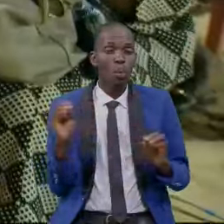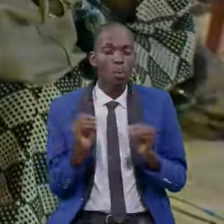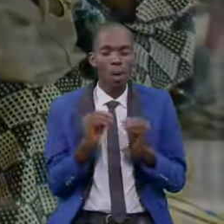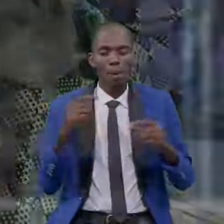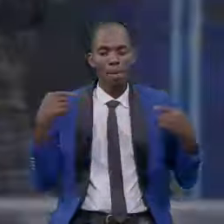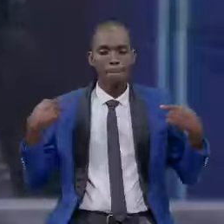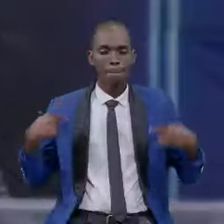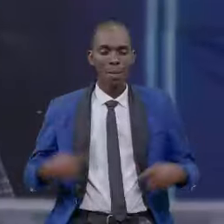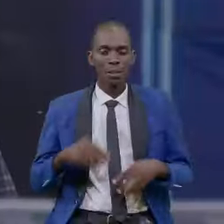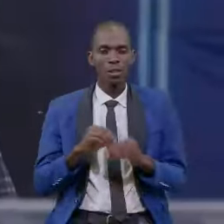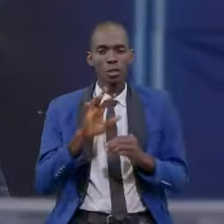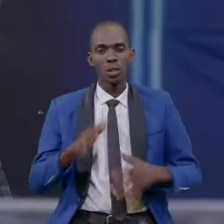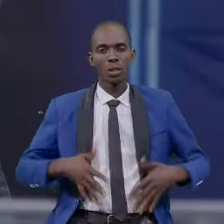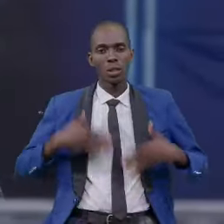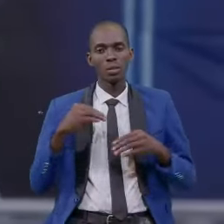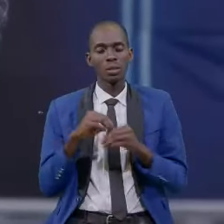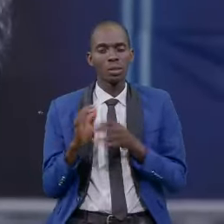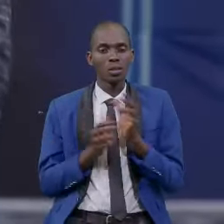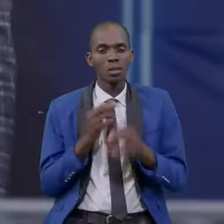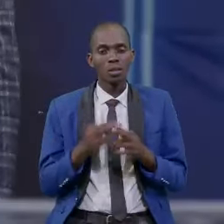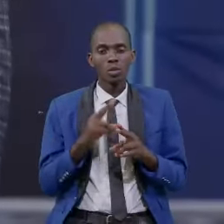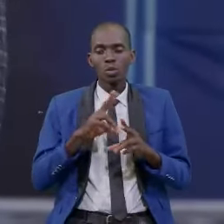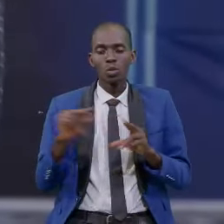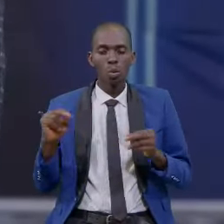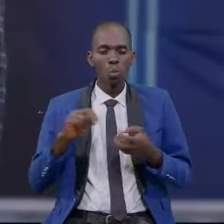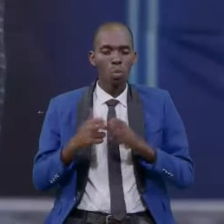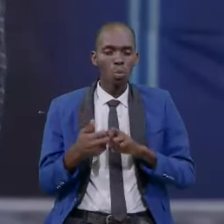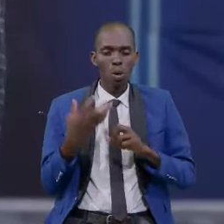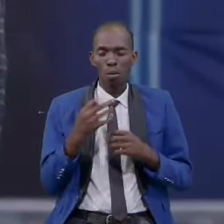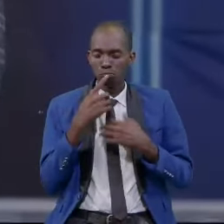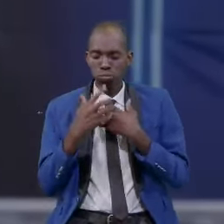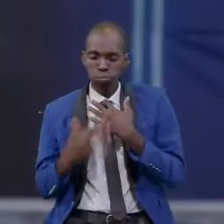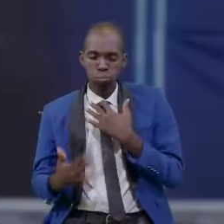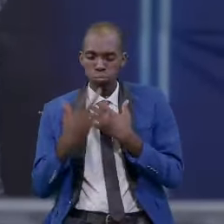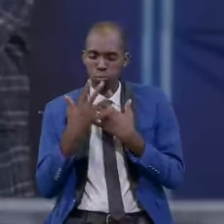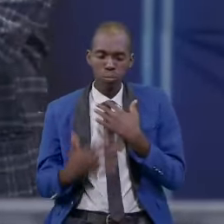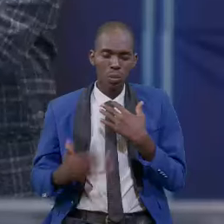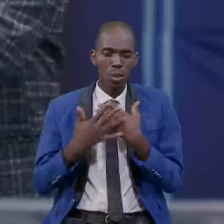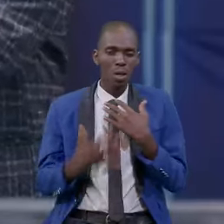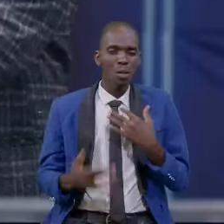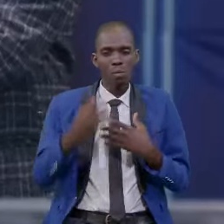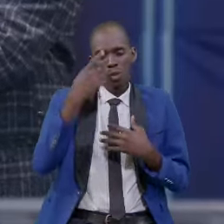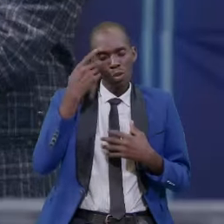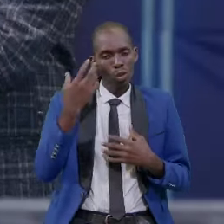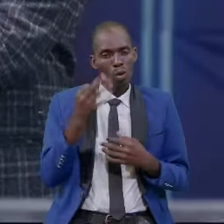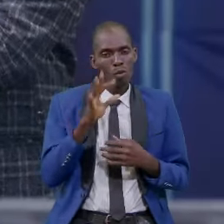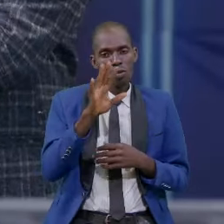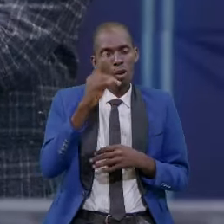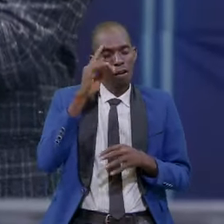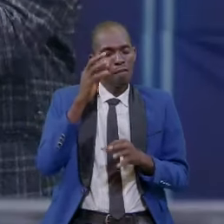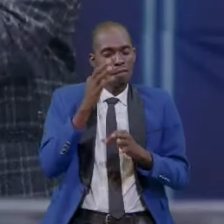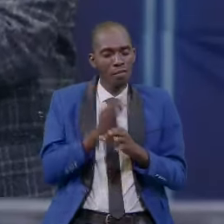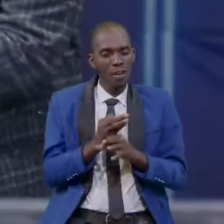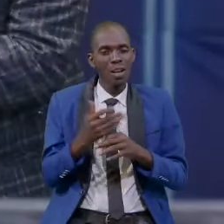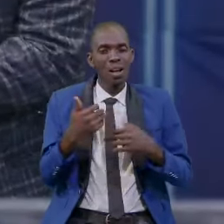No issue of blood anymore. Because your faith attracts and